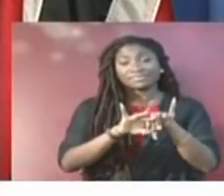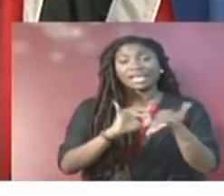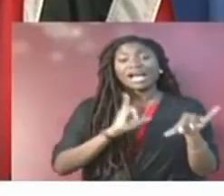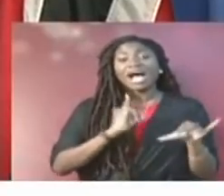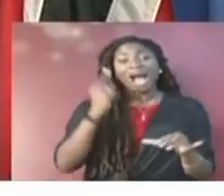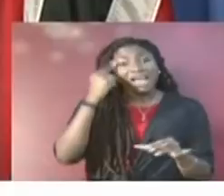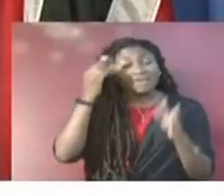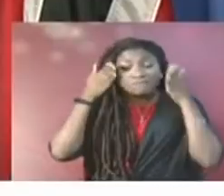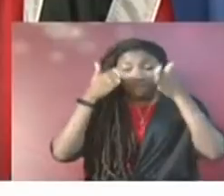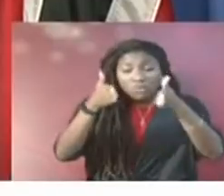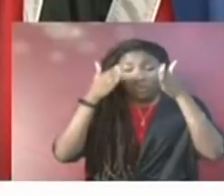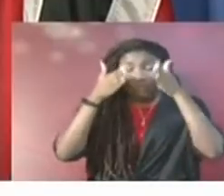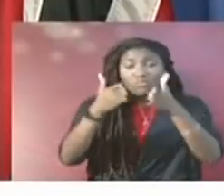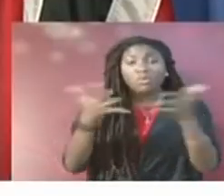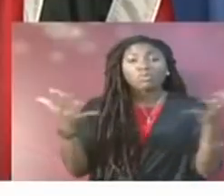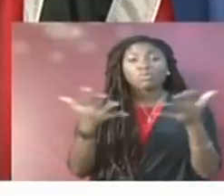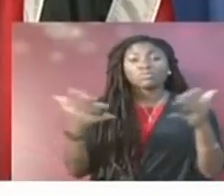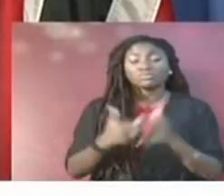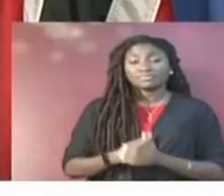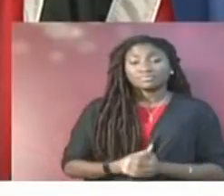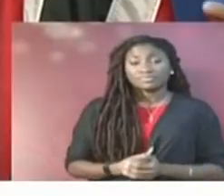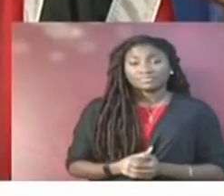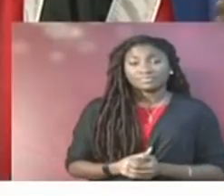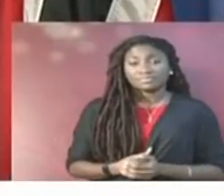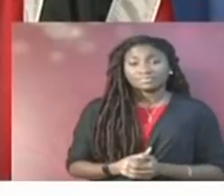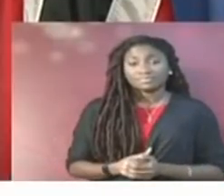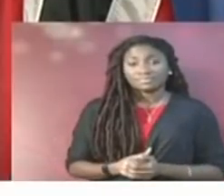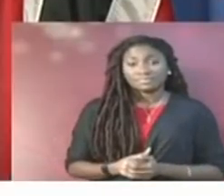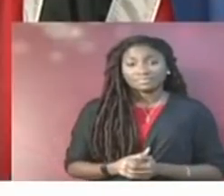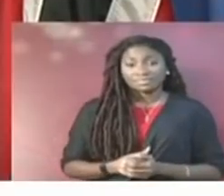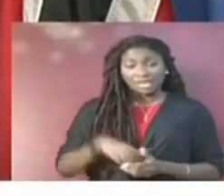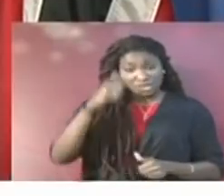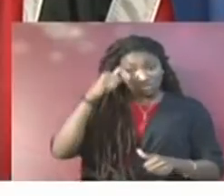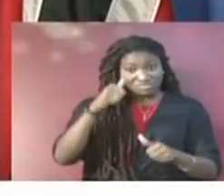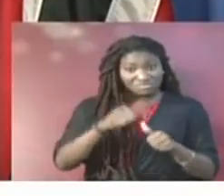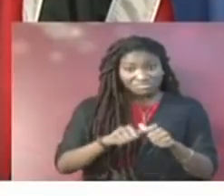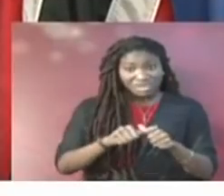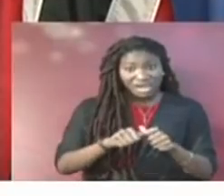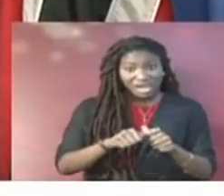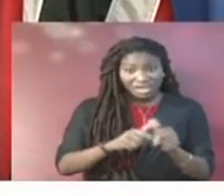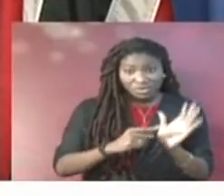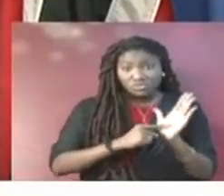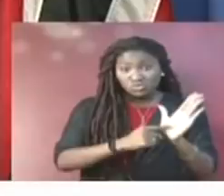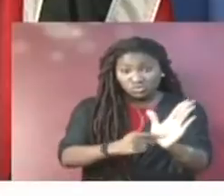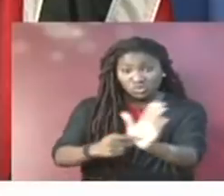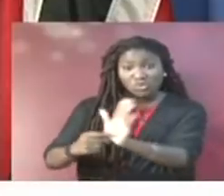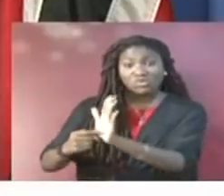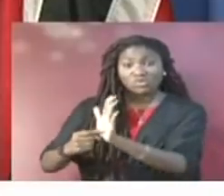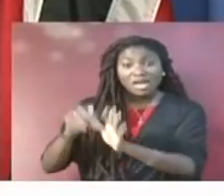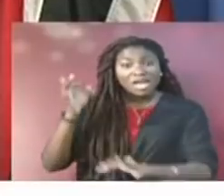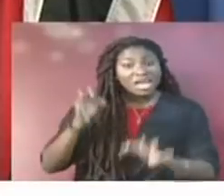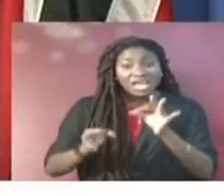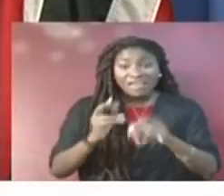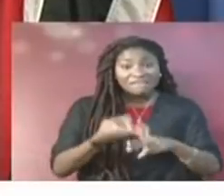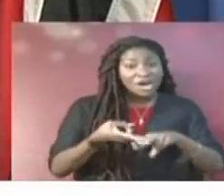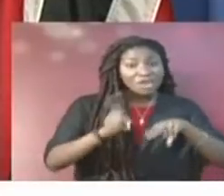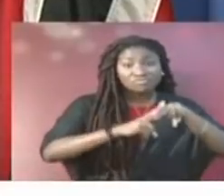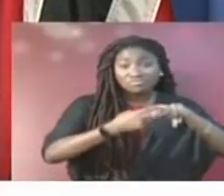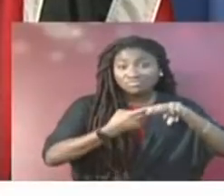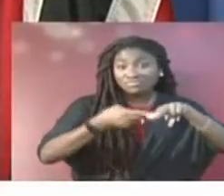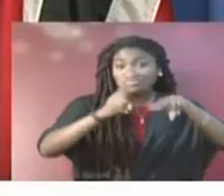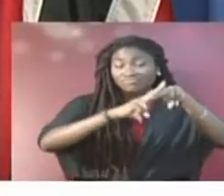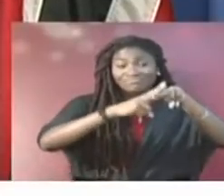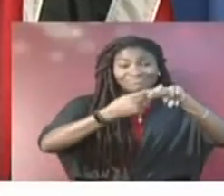view of Dr. Marian Richards, who has shown me and has shown you that if we don't move hard